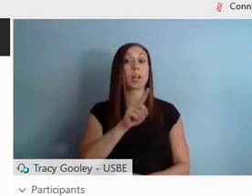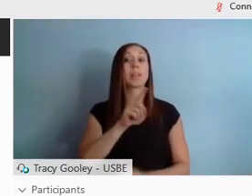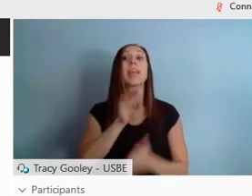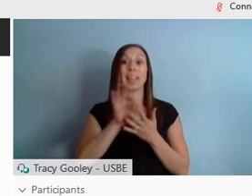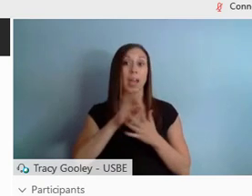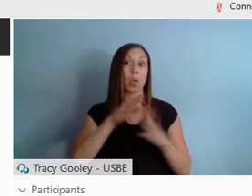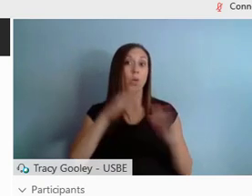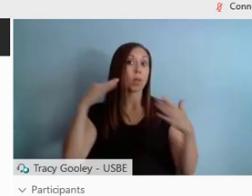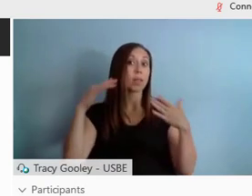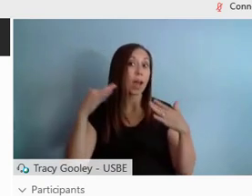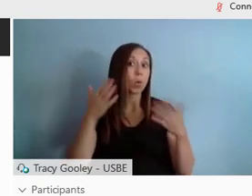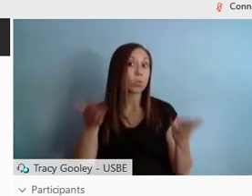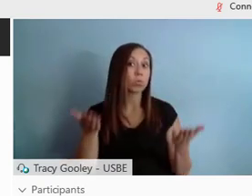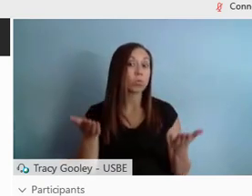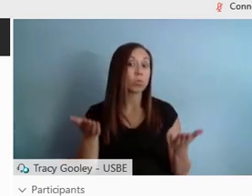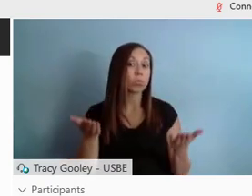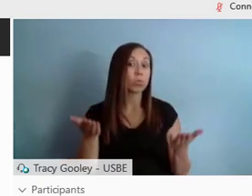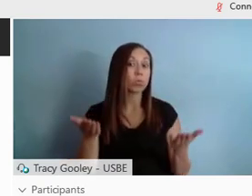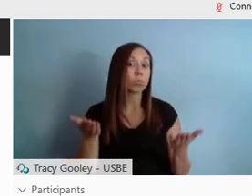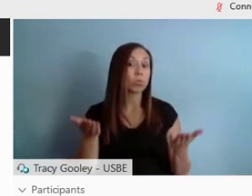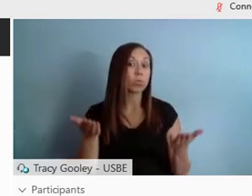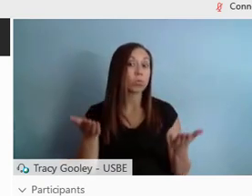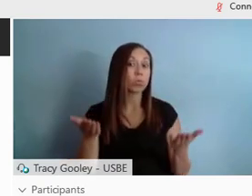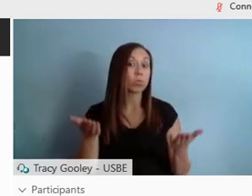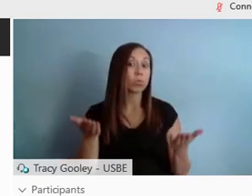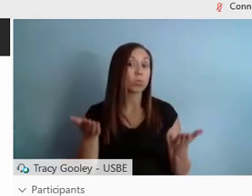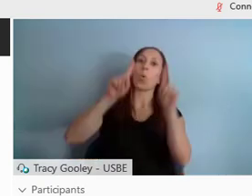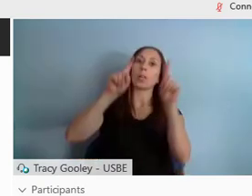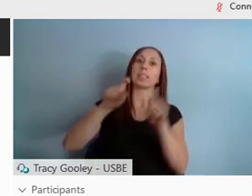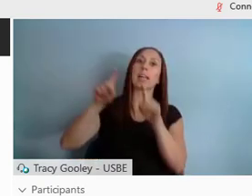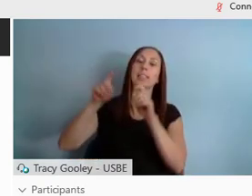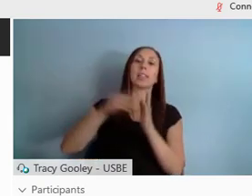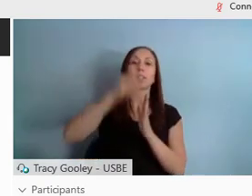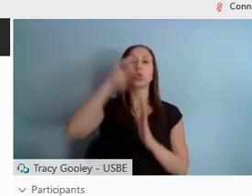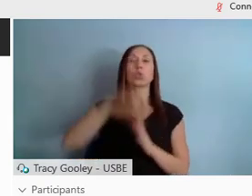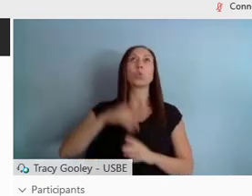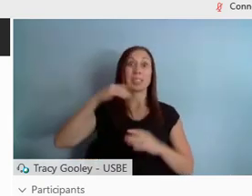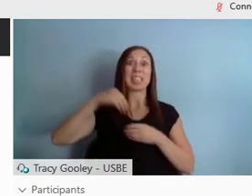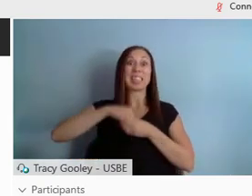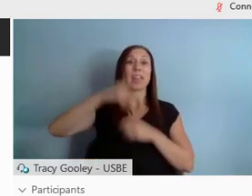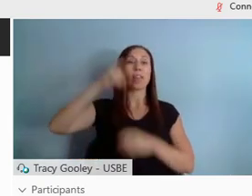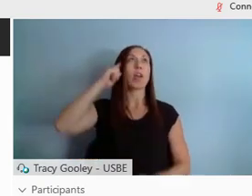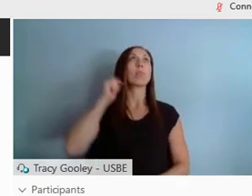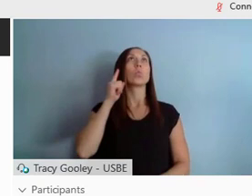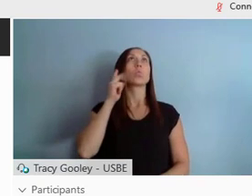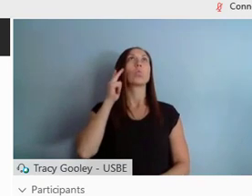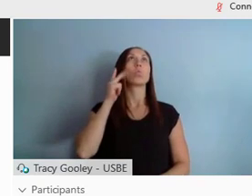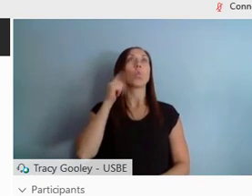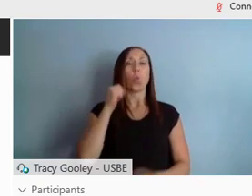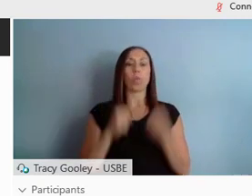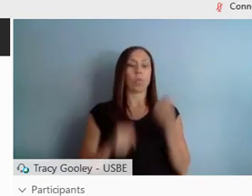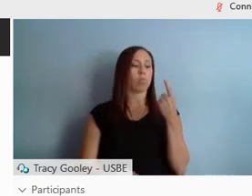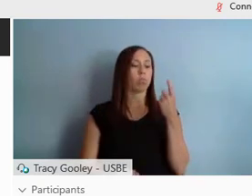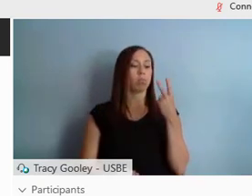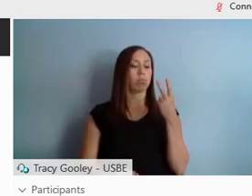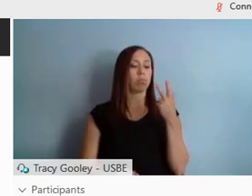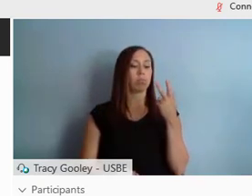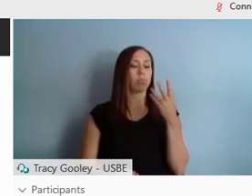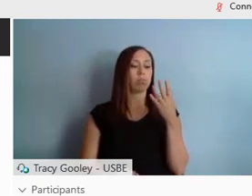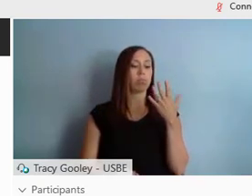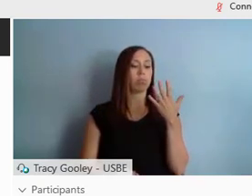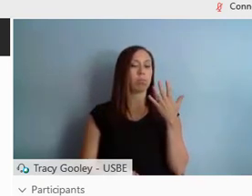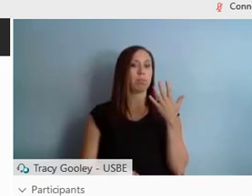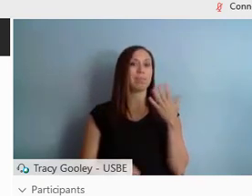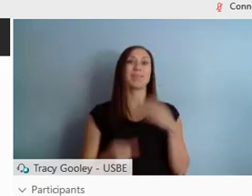loud. We've had, as we pilot tested this, students that were just counting in their head or counting with their fingers.